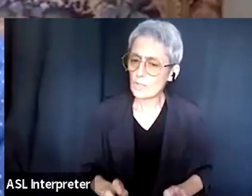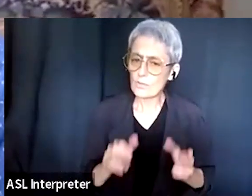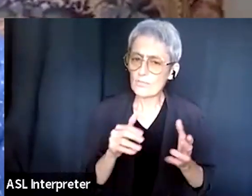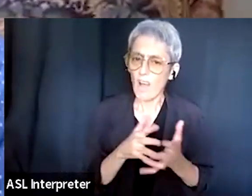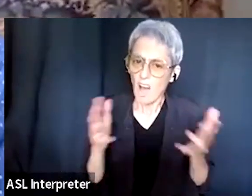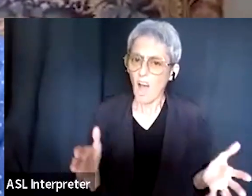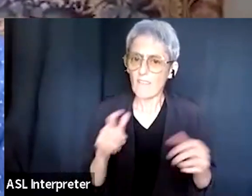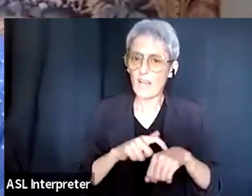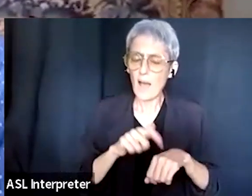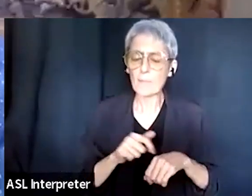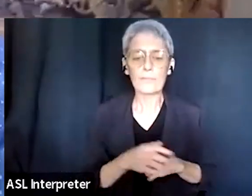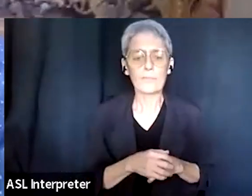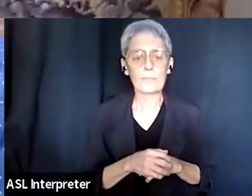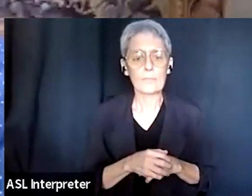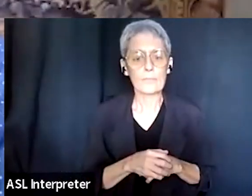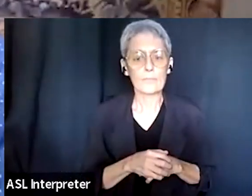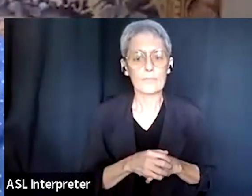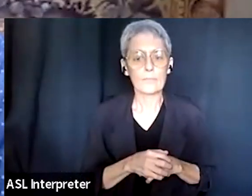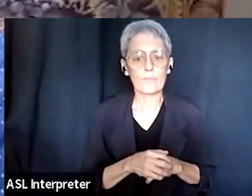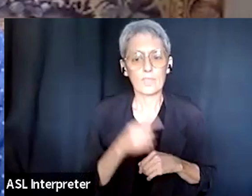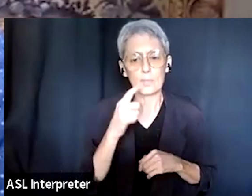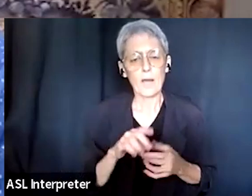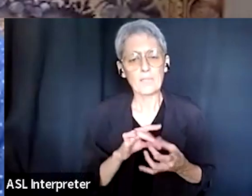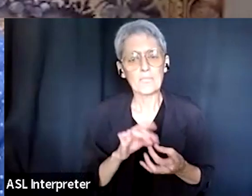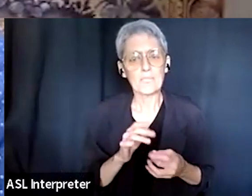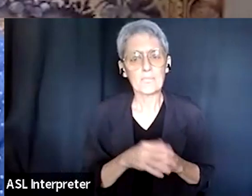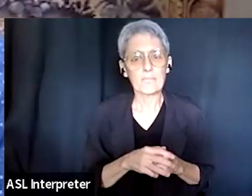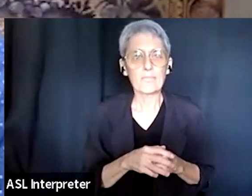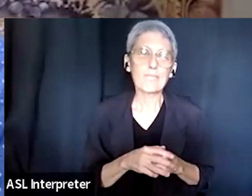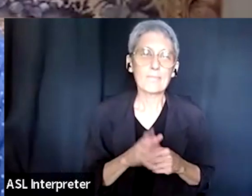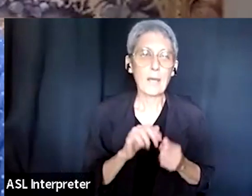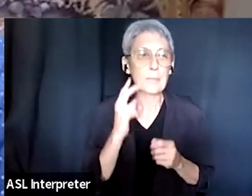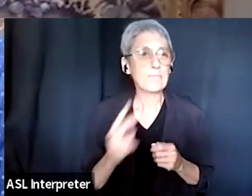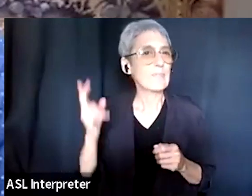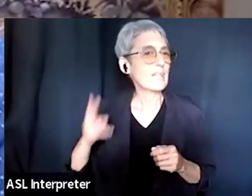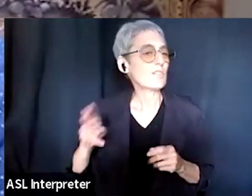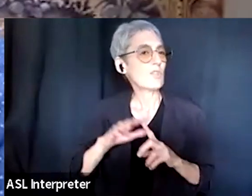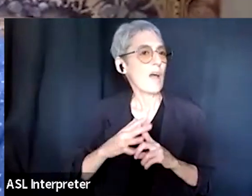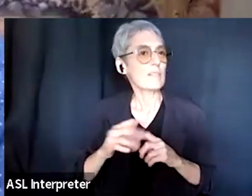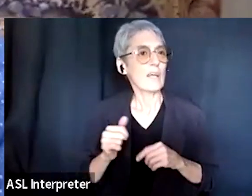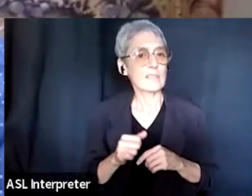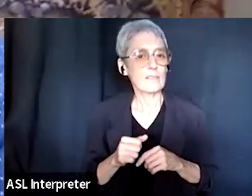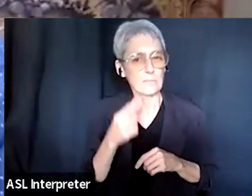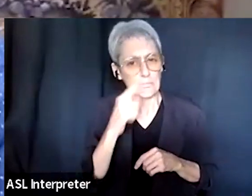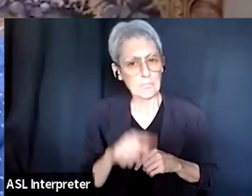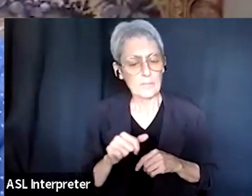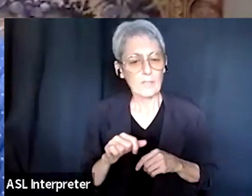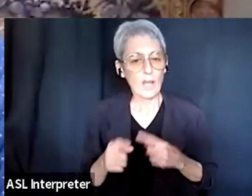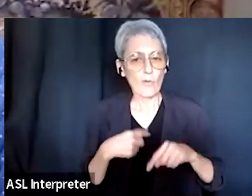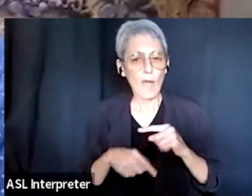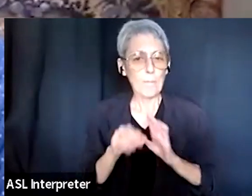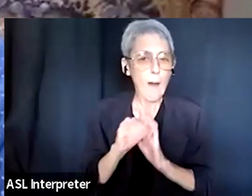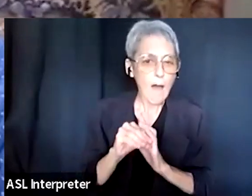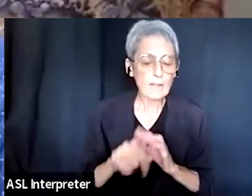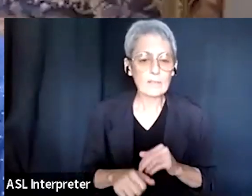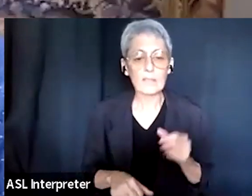Just talk to us a little bit about some of the historical context, if you will, around some of the models around the science of reading. It's